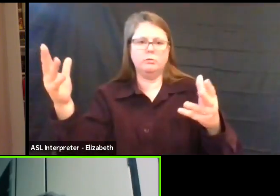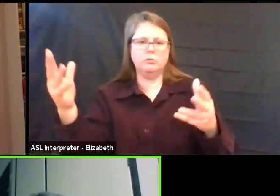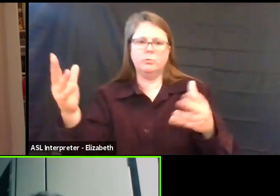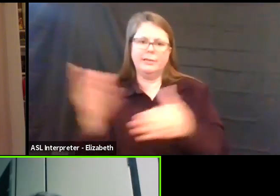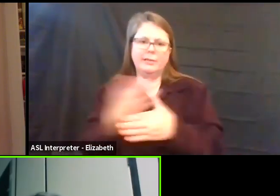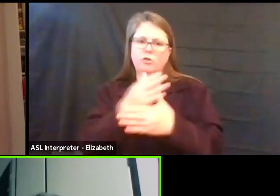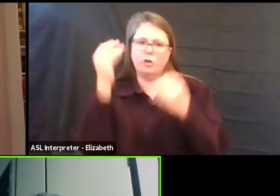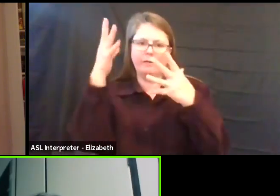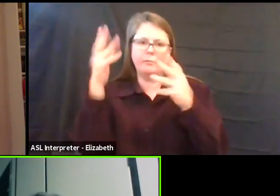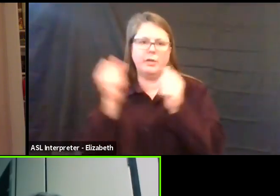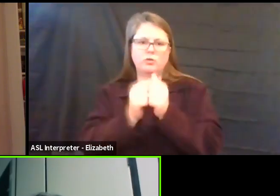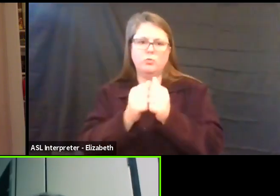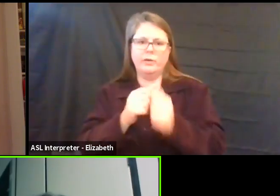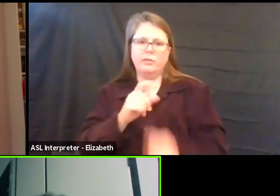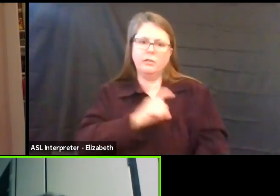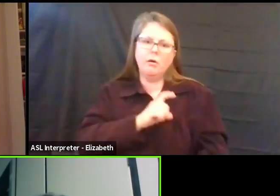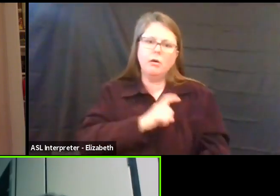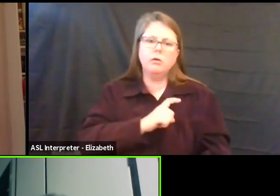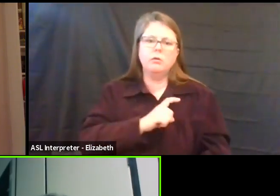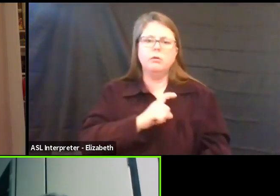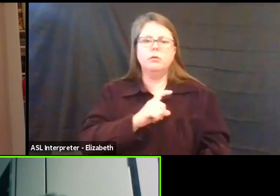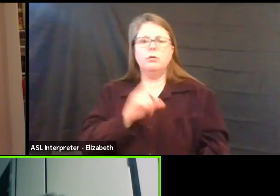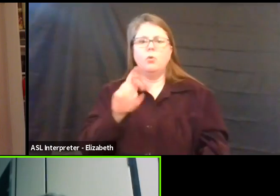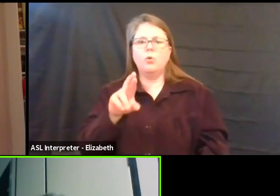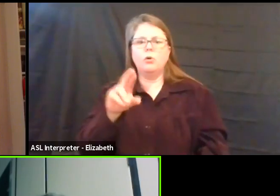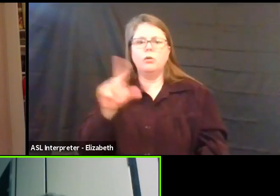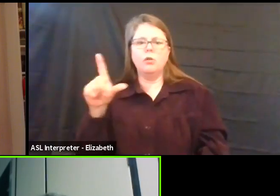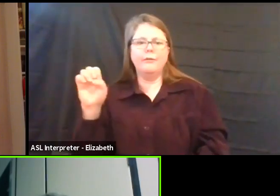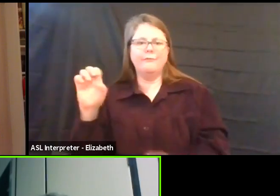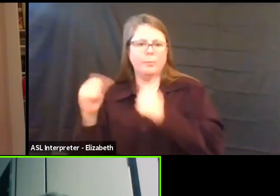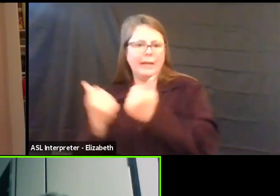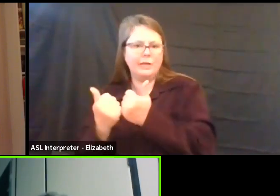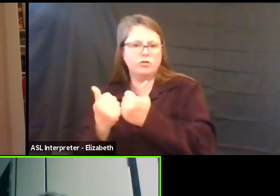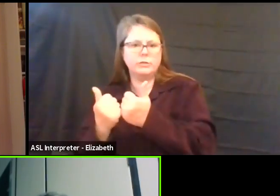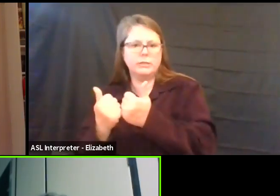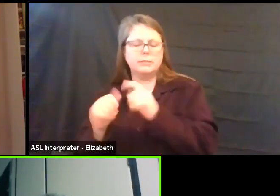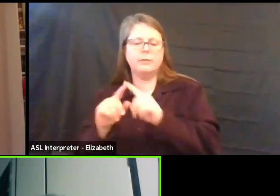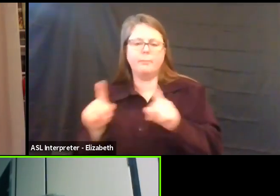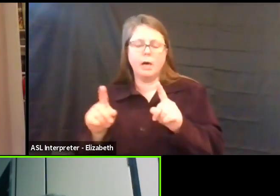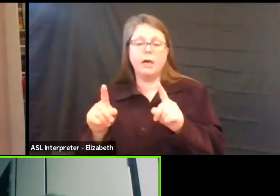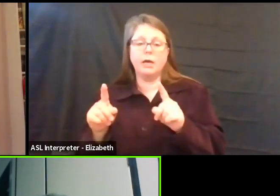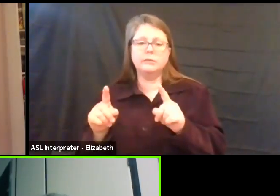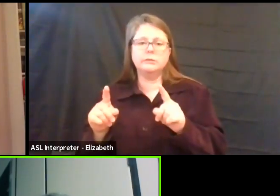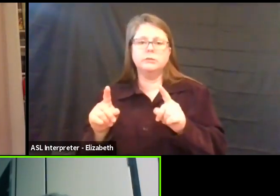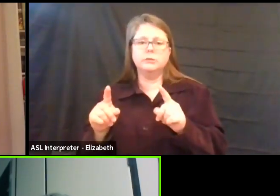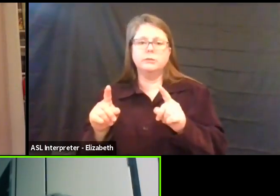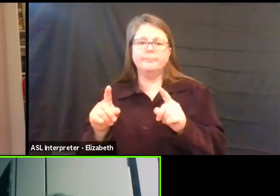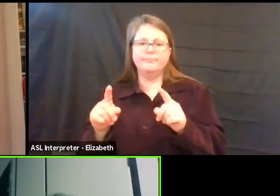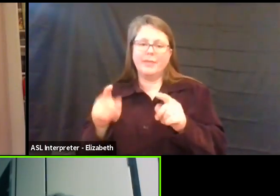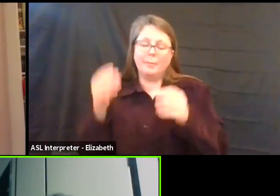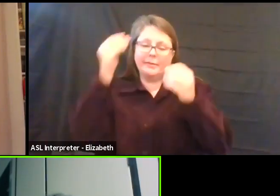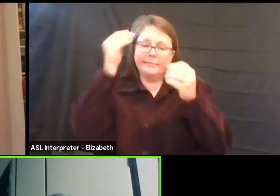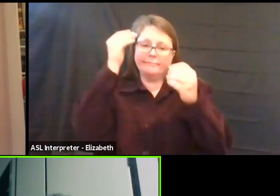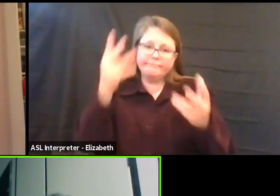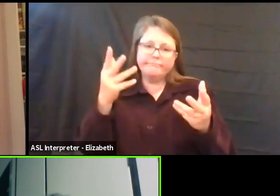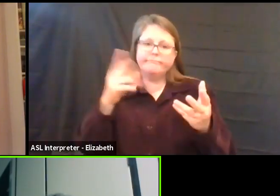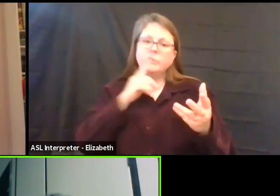there is, in fact, a process that they can request information through